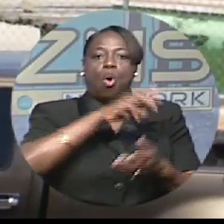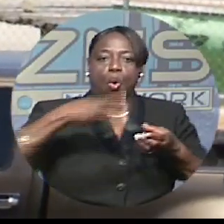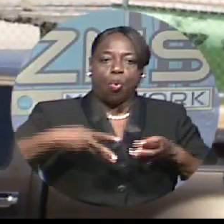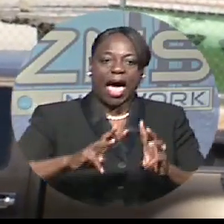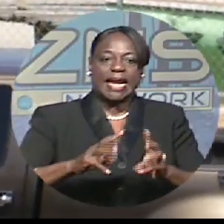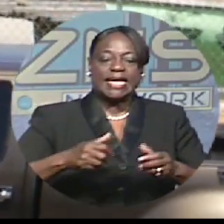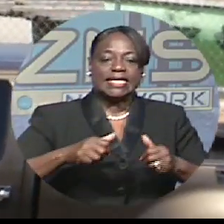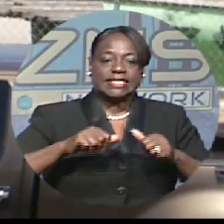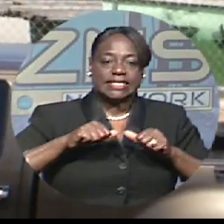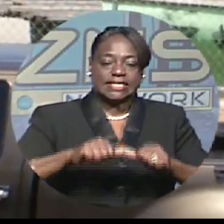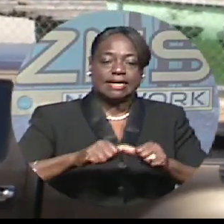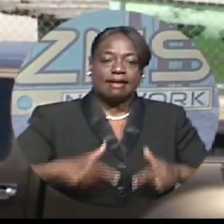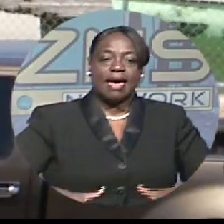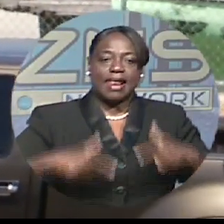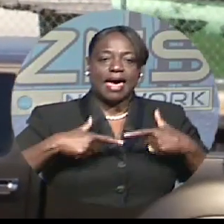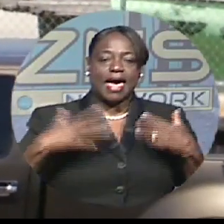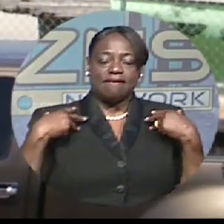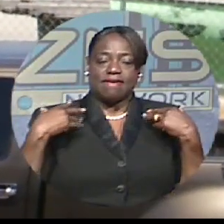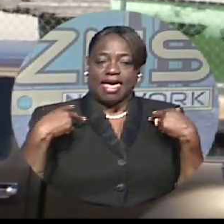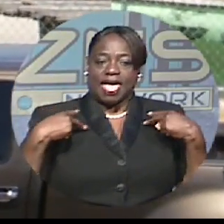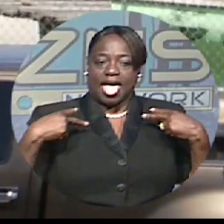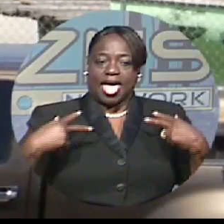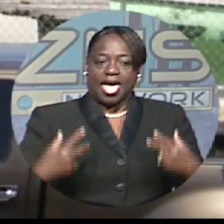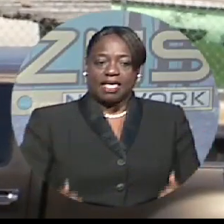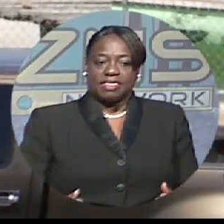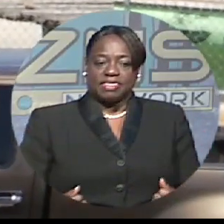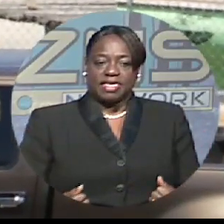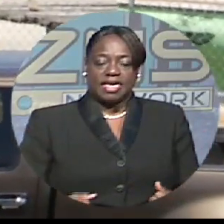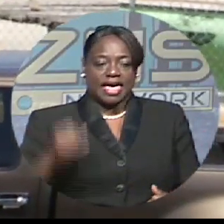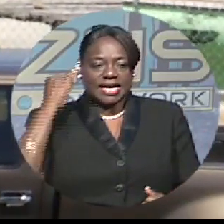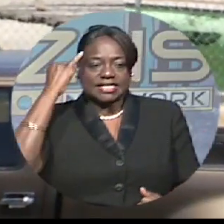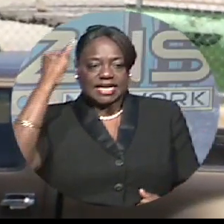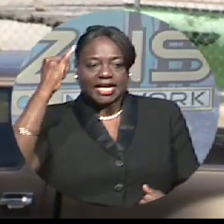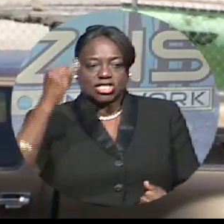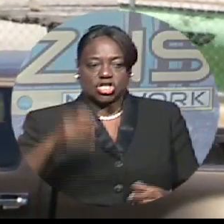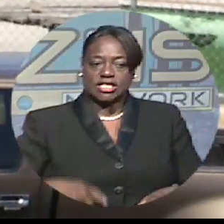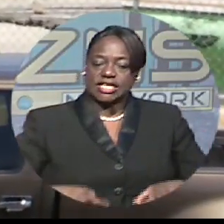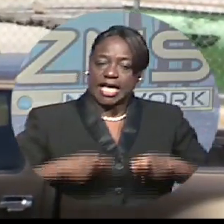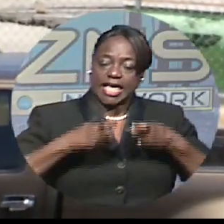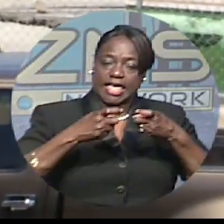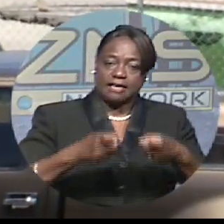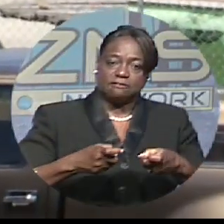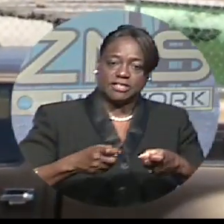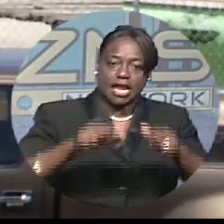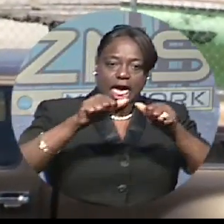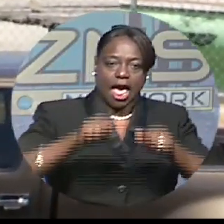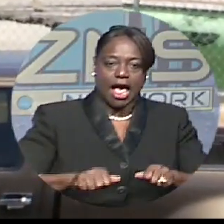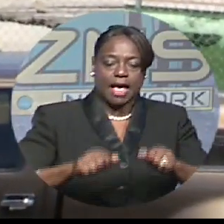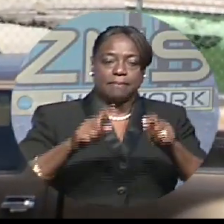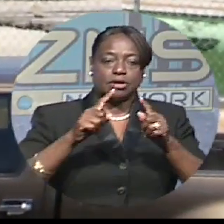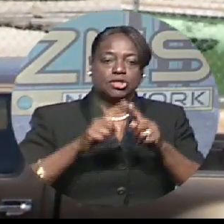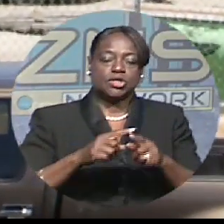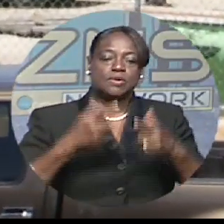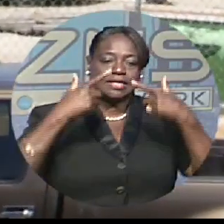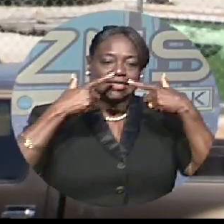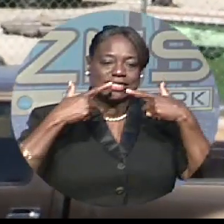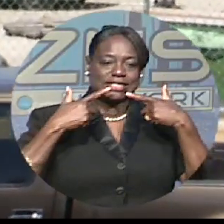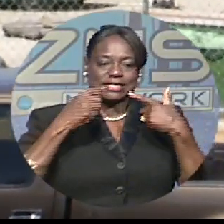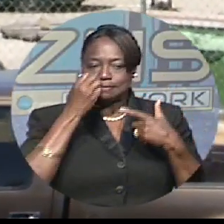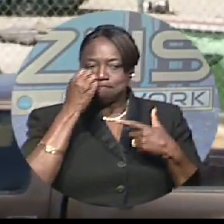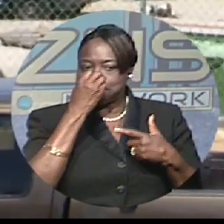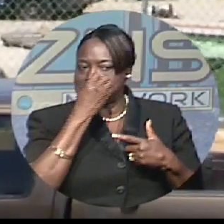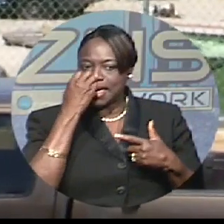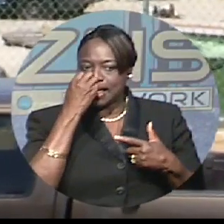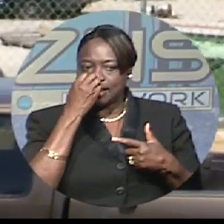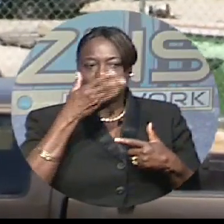sensible, intelligent, gifted, and able to smell his flowers while